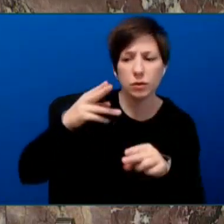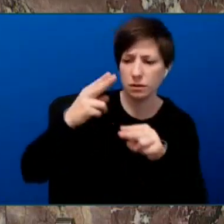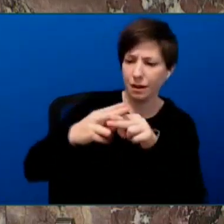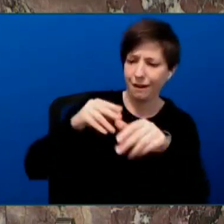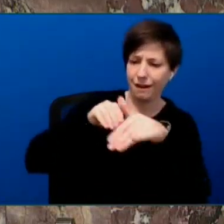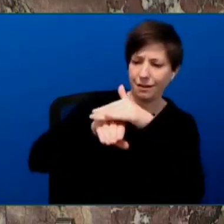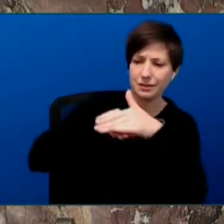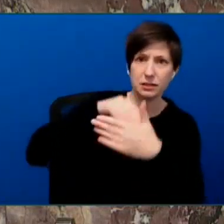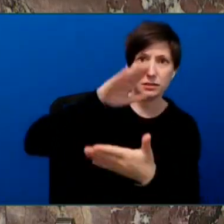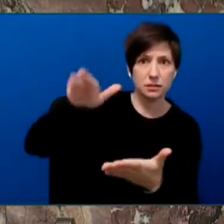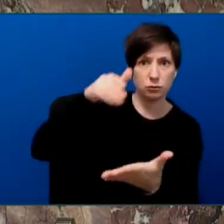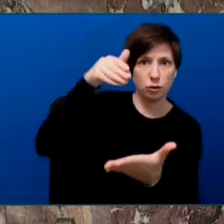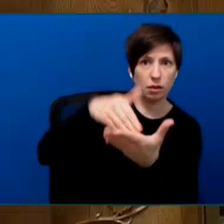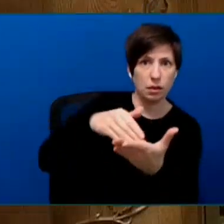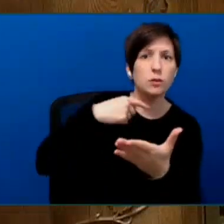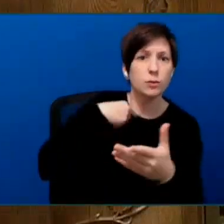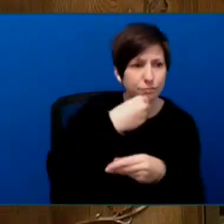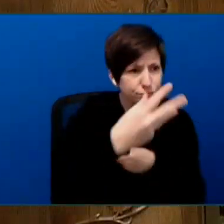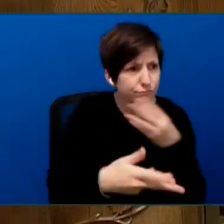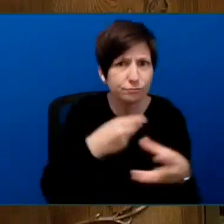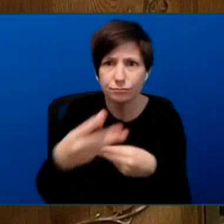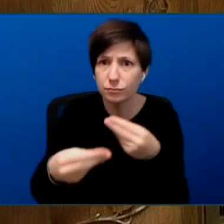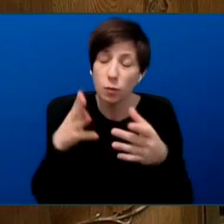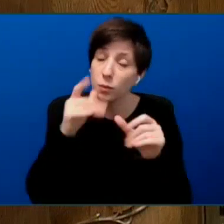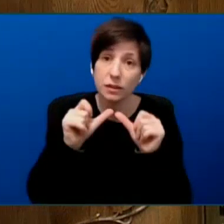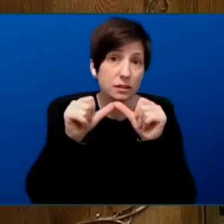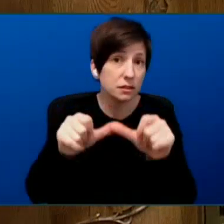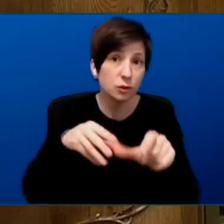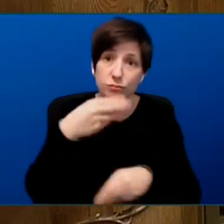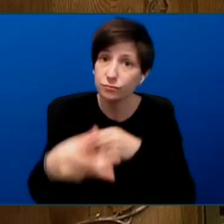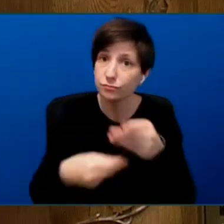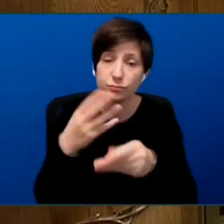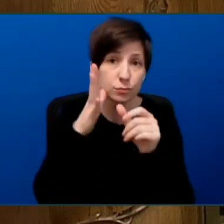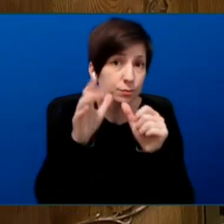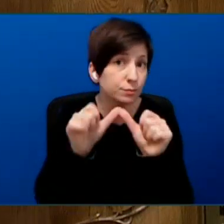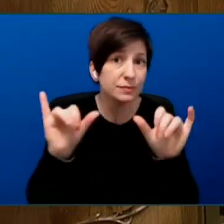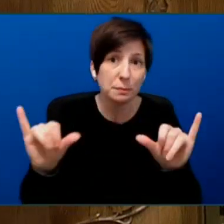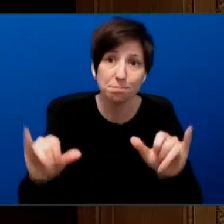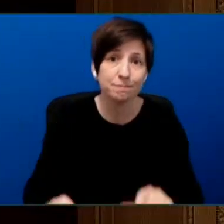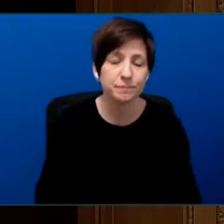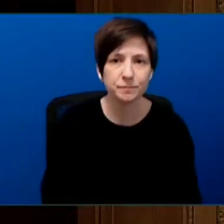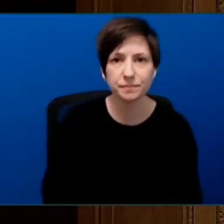do. Member for Abbotsford West. Mr. Speaker,